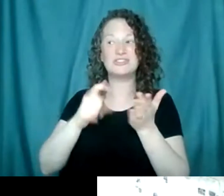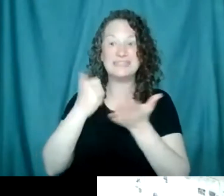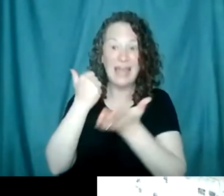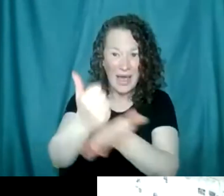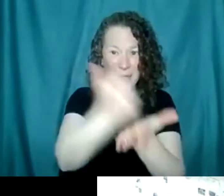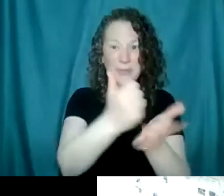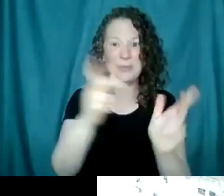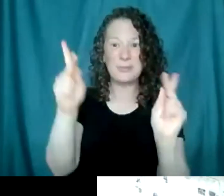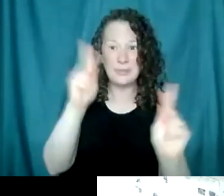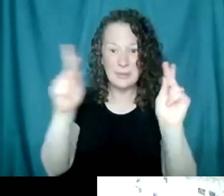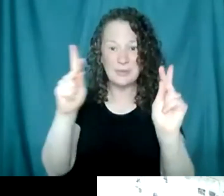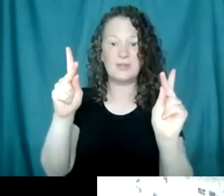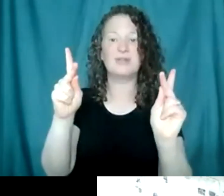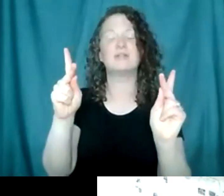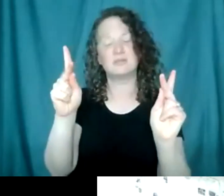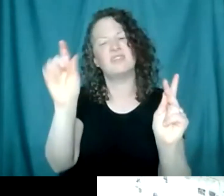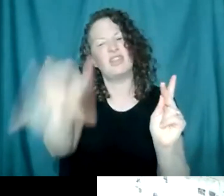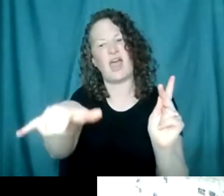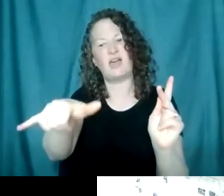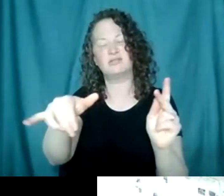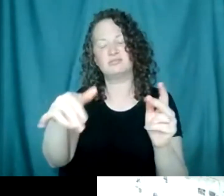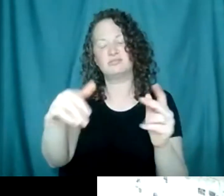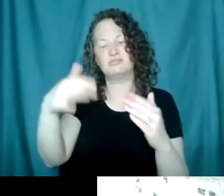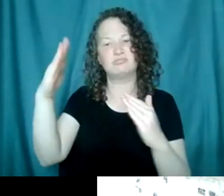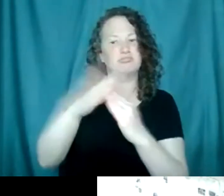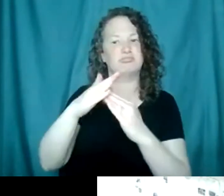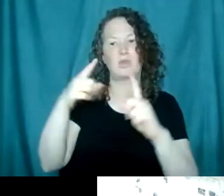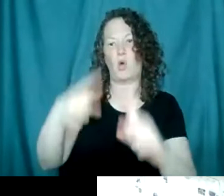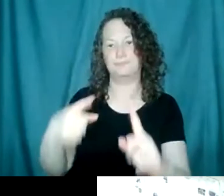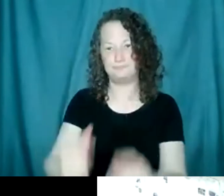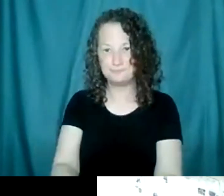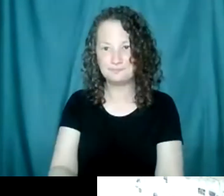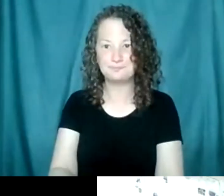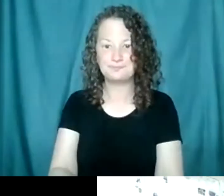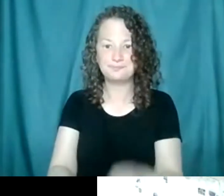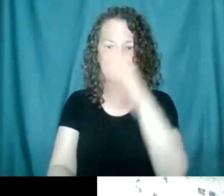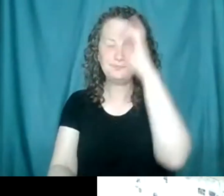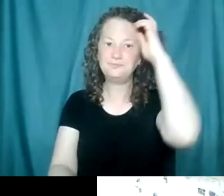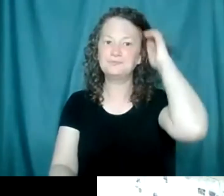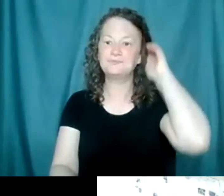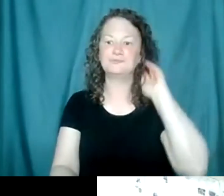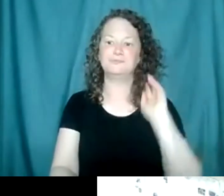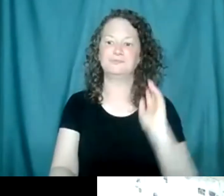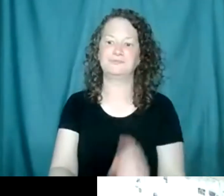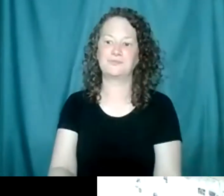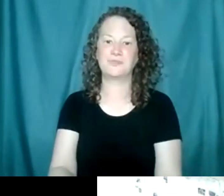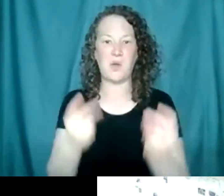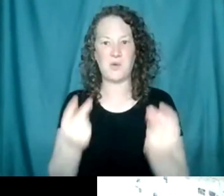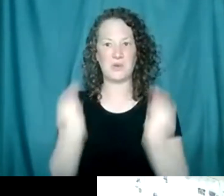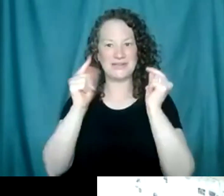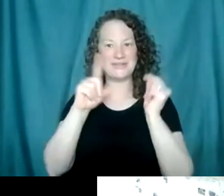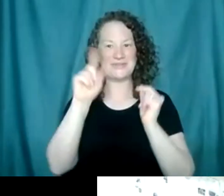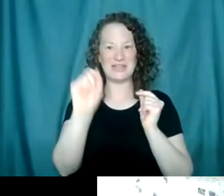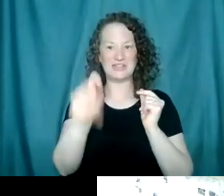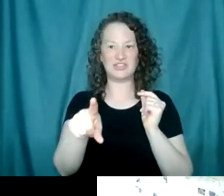the efforts that are being made to send people to the moon and Mars. Well, just a quick question that